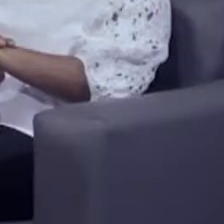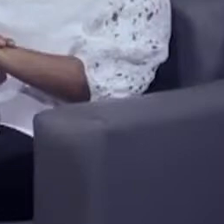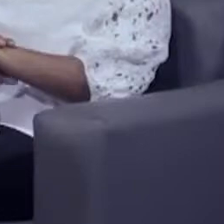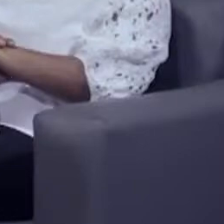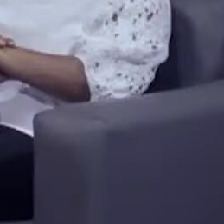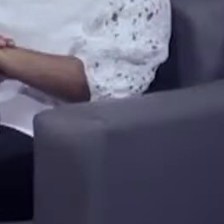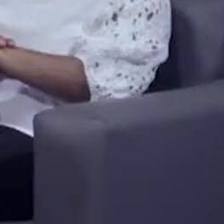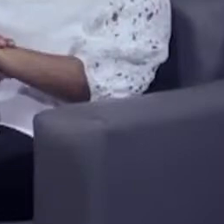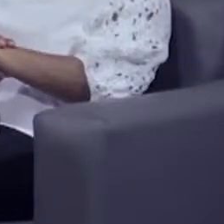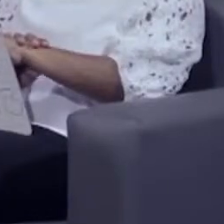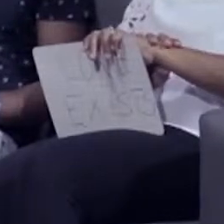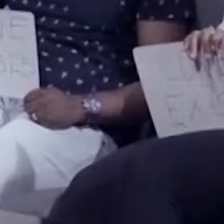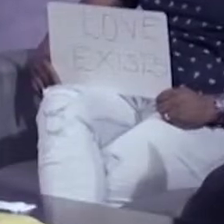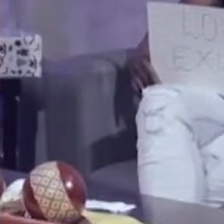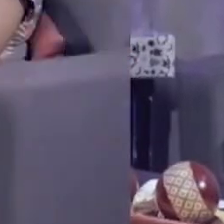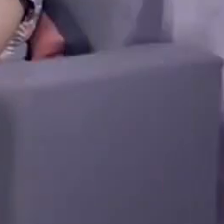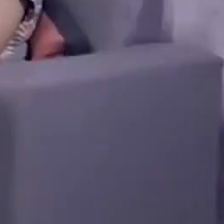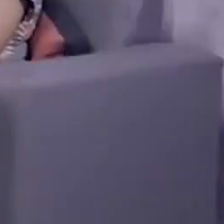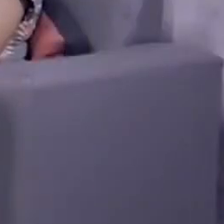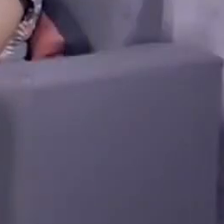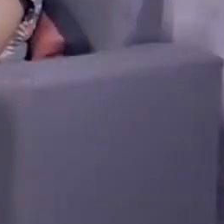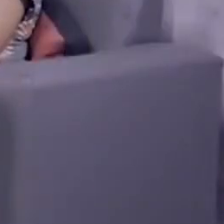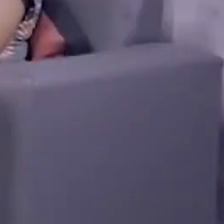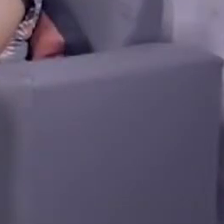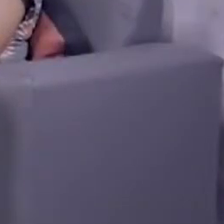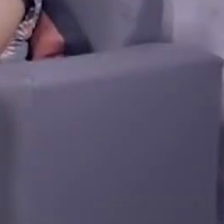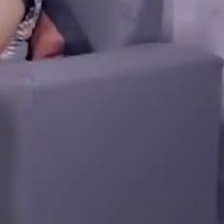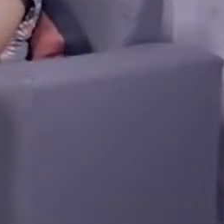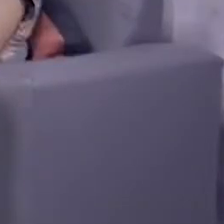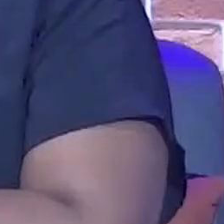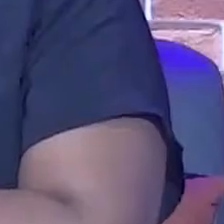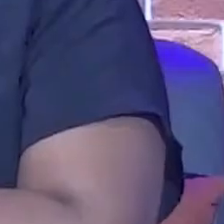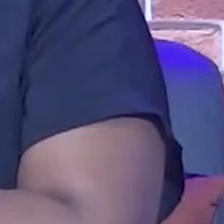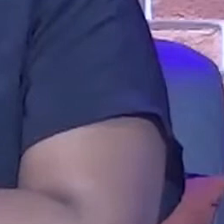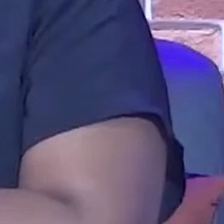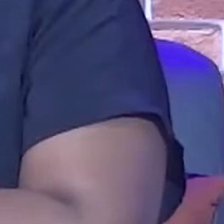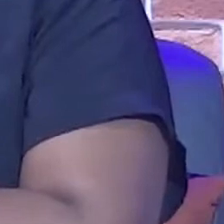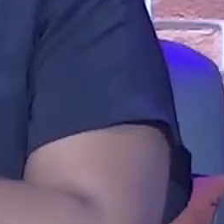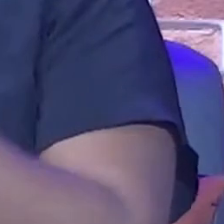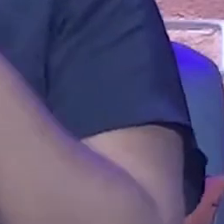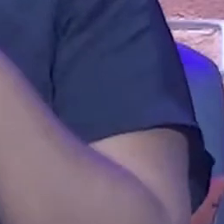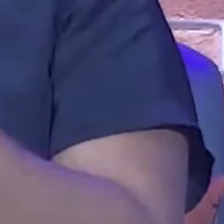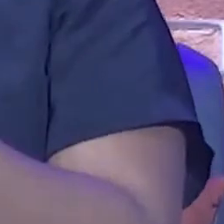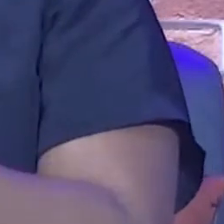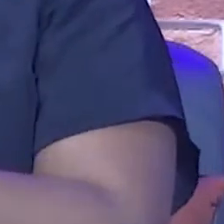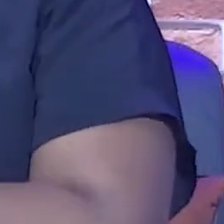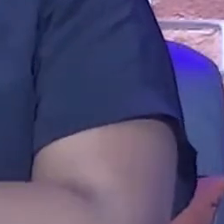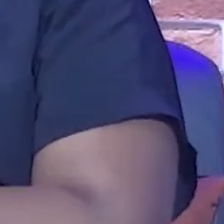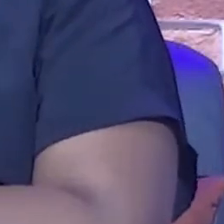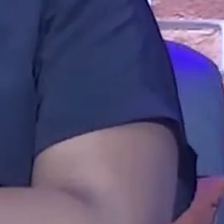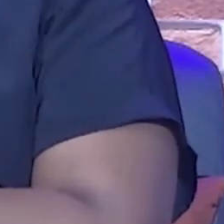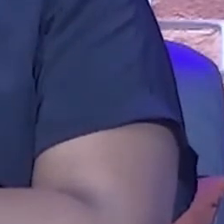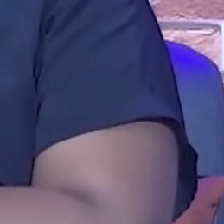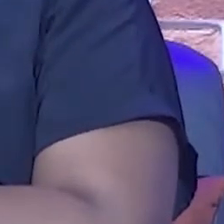Nathi wangicabuza asumananga. Forgot to mention that one. I really didn't